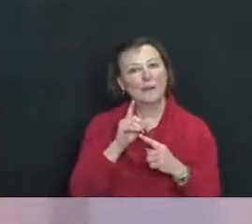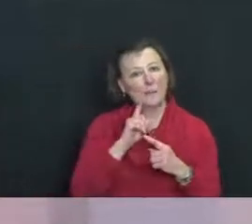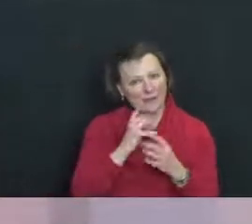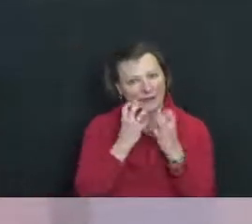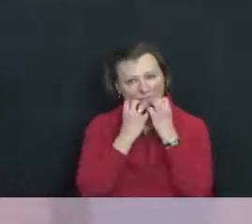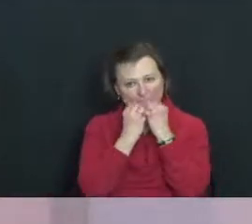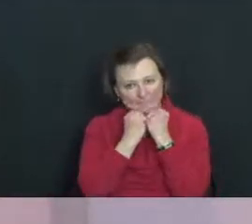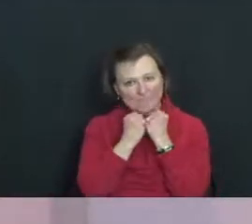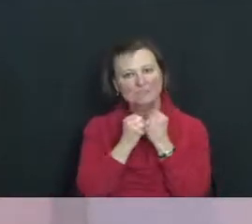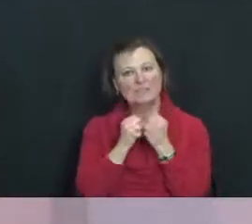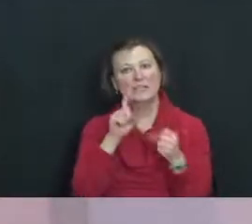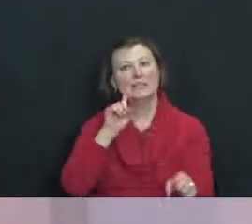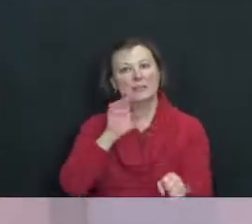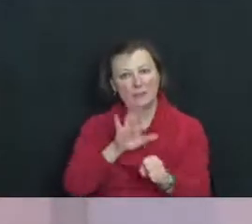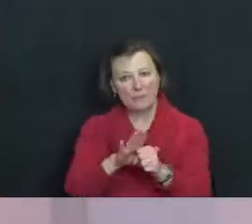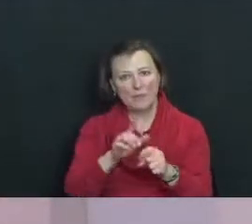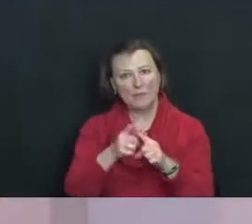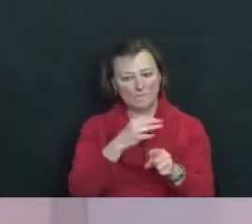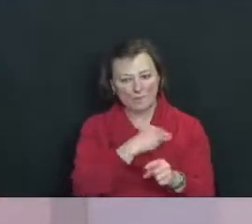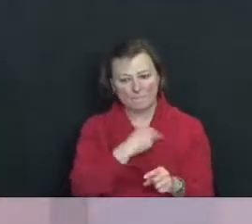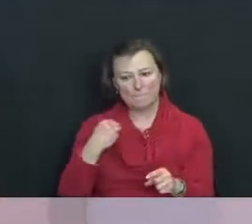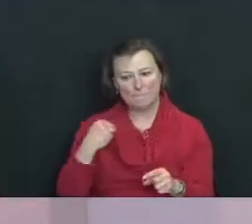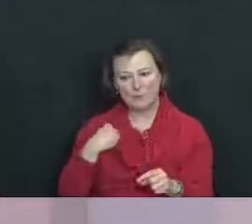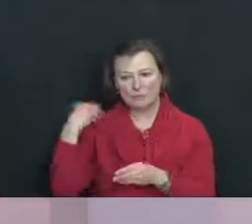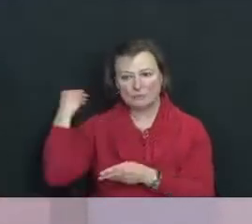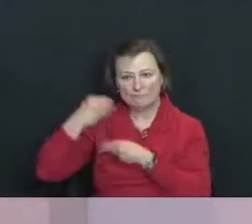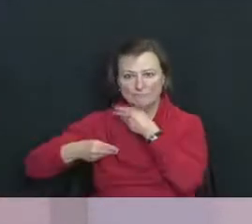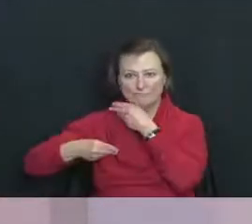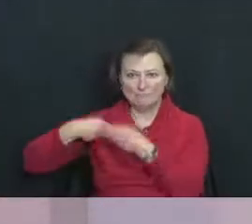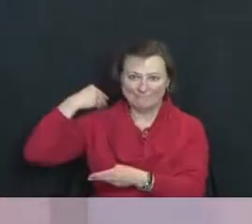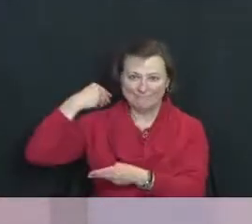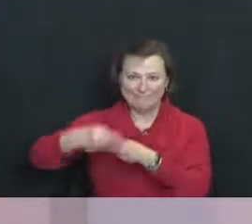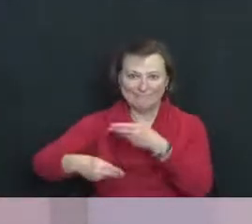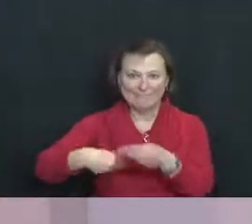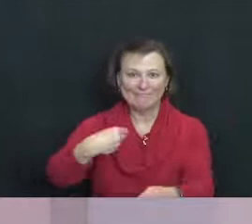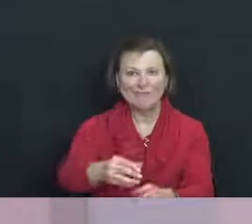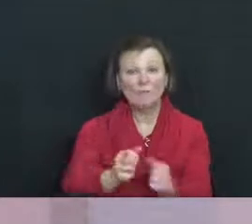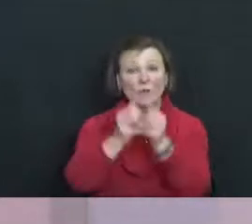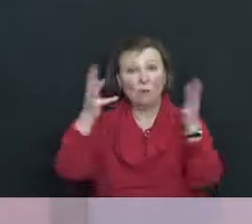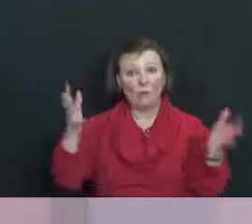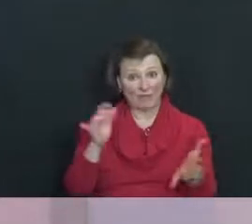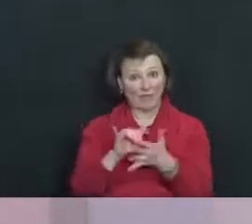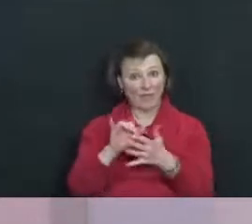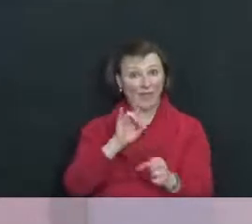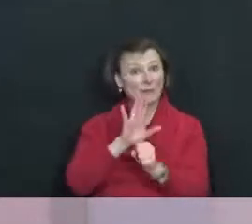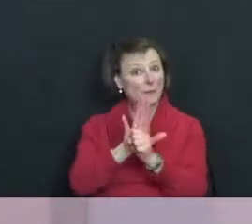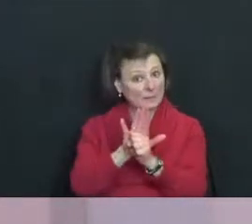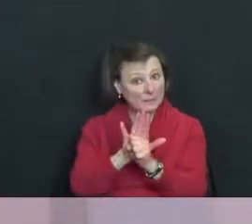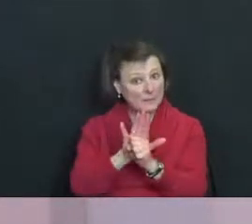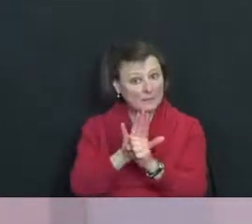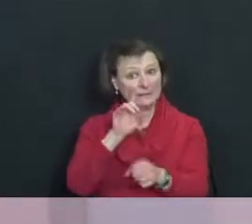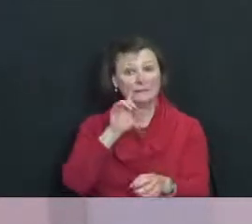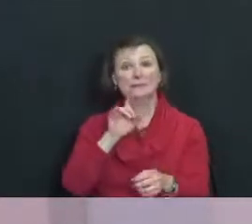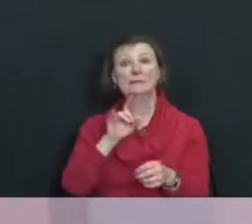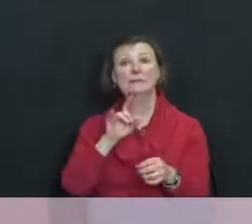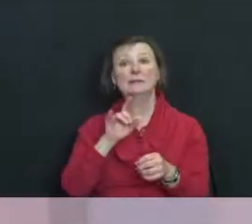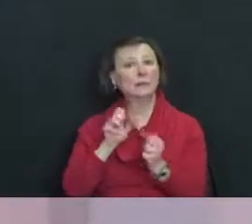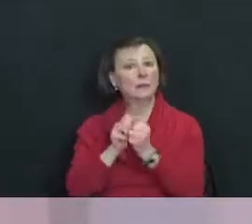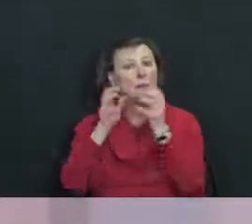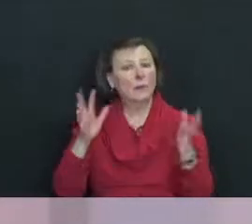its members from generation to generation. Without that commitment, that dedication, without